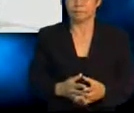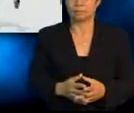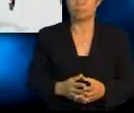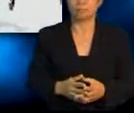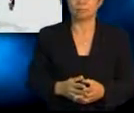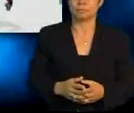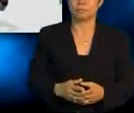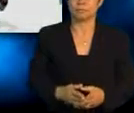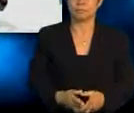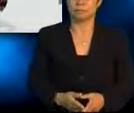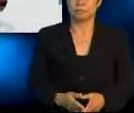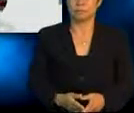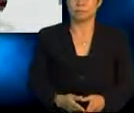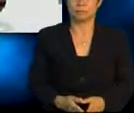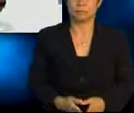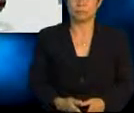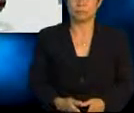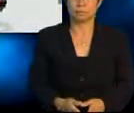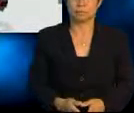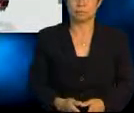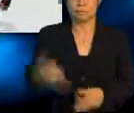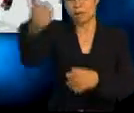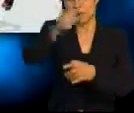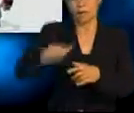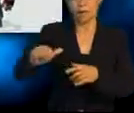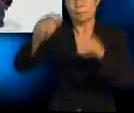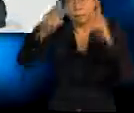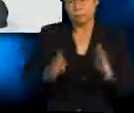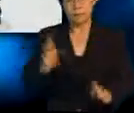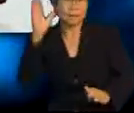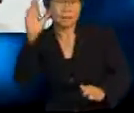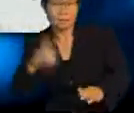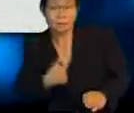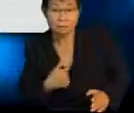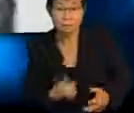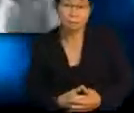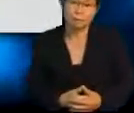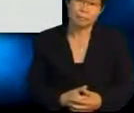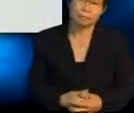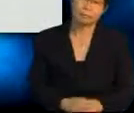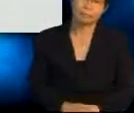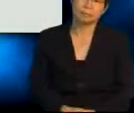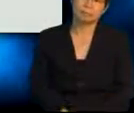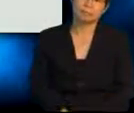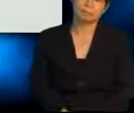Strange indeed. Can anybody hear me?